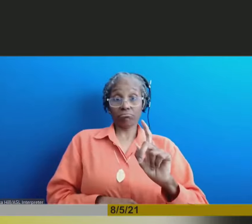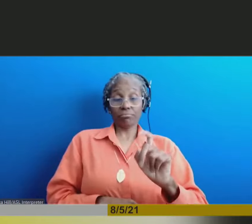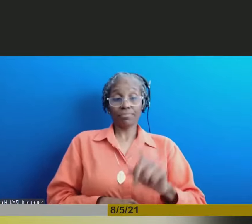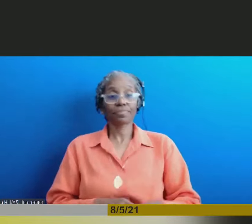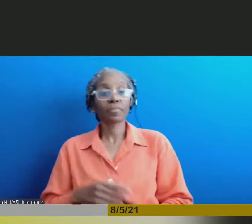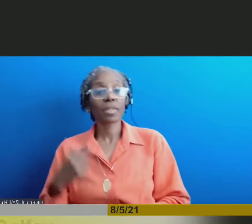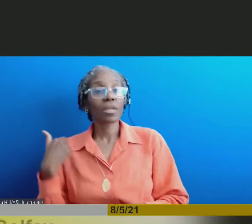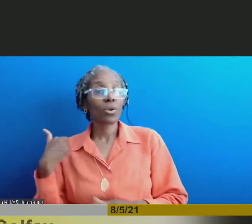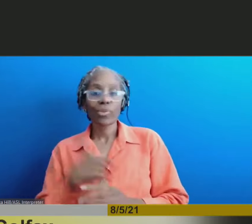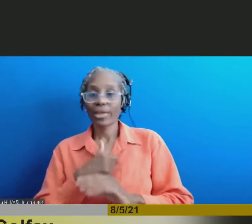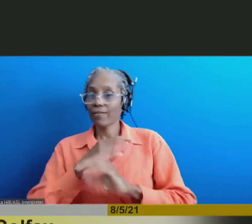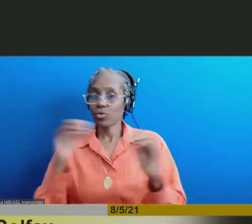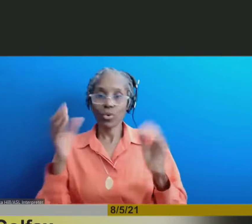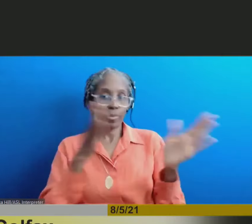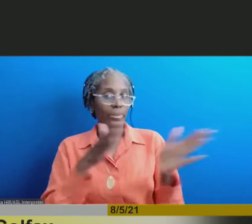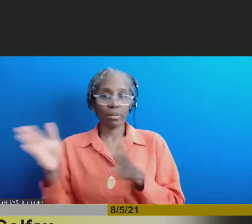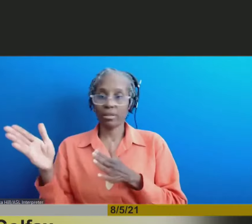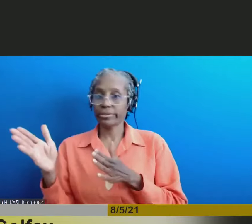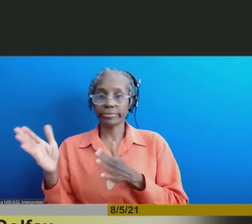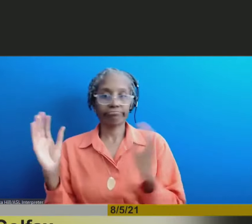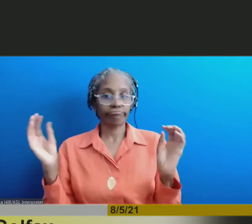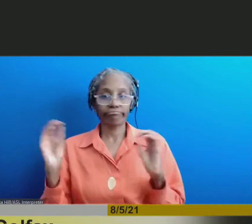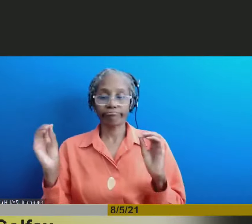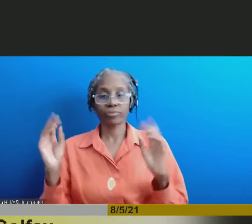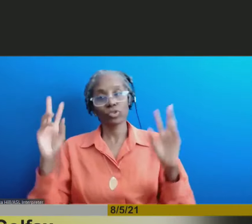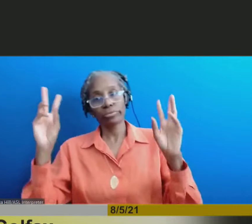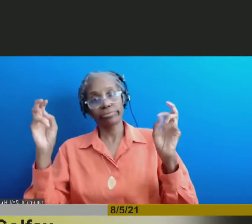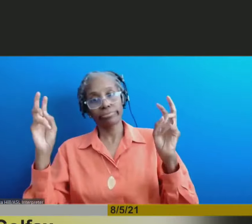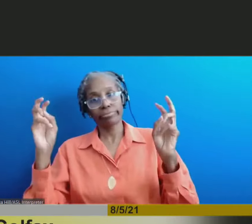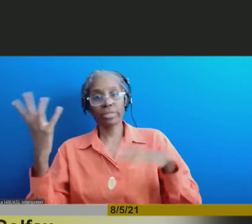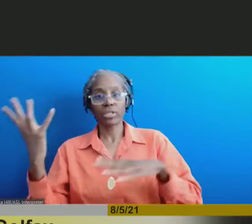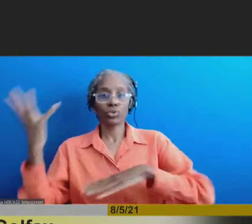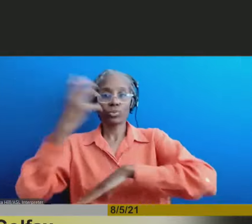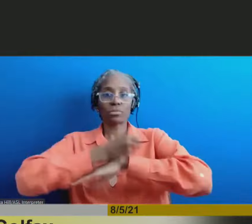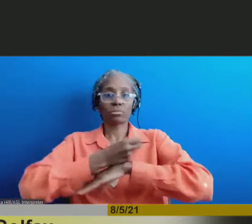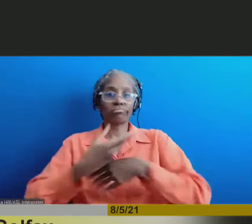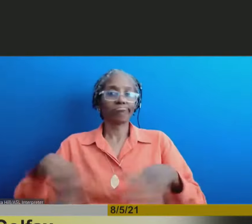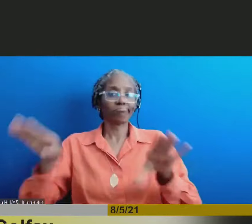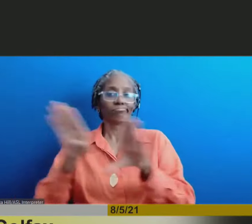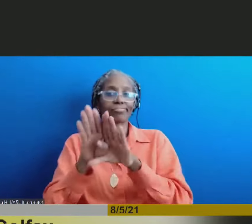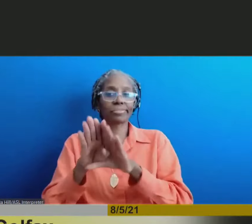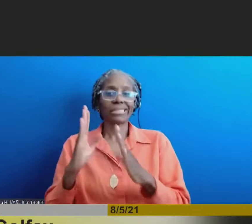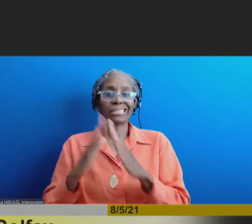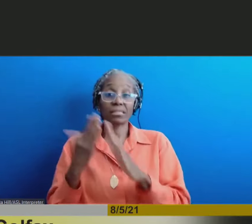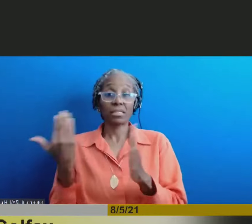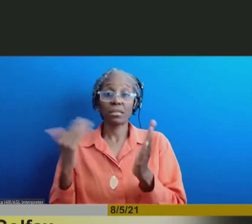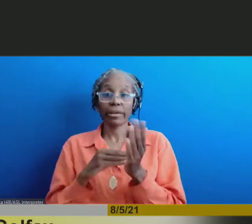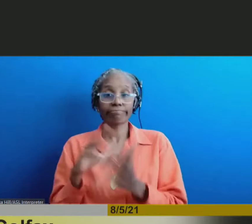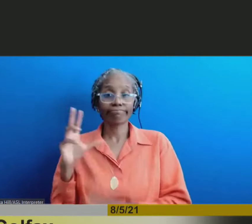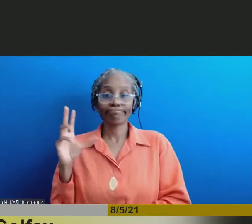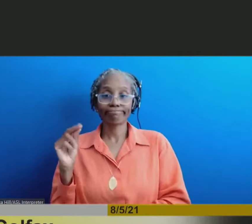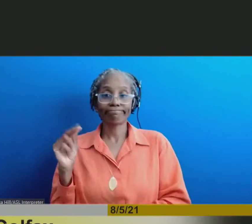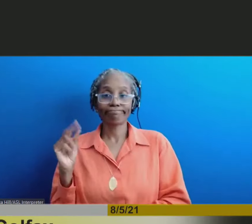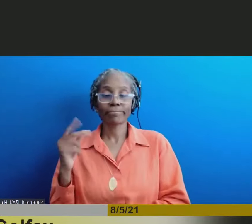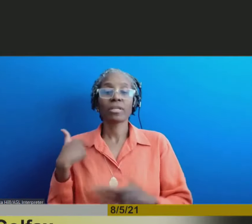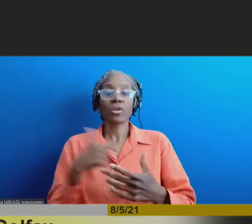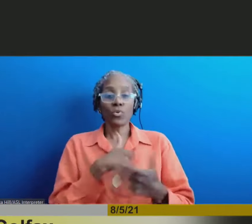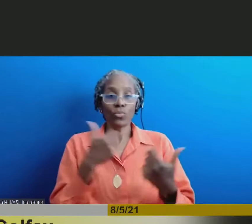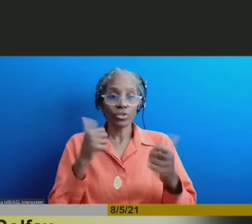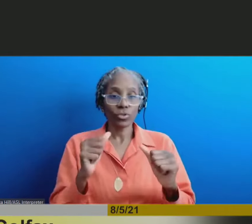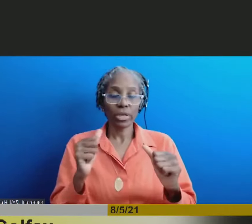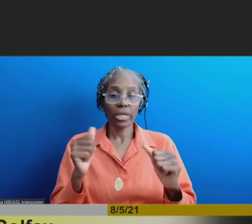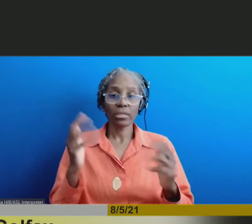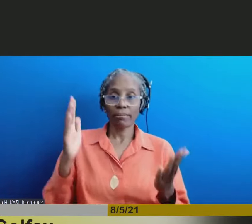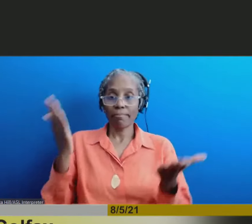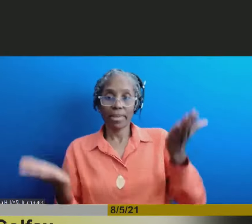current plans to quote unquote shut down the city again. I think what we're really trying to do is to mitigate